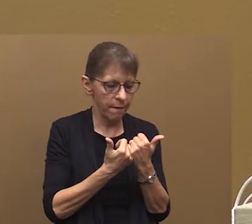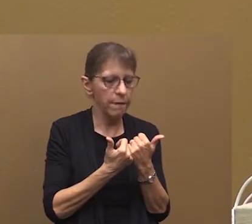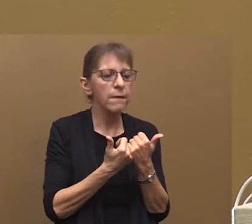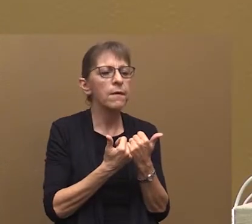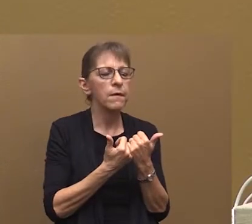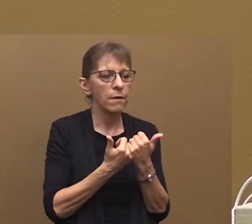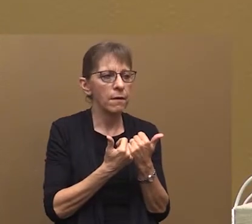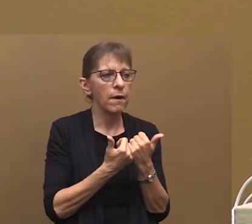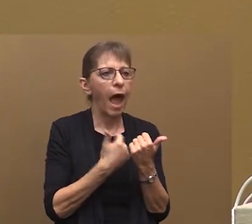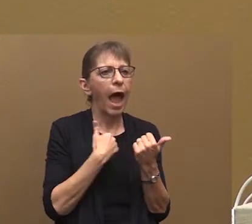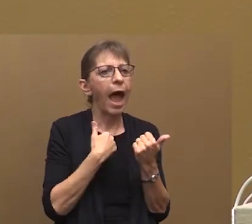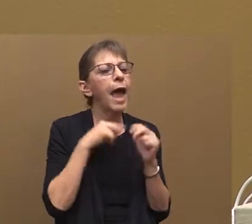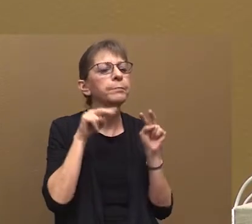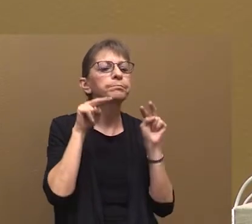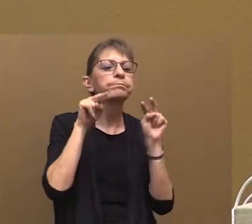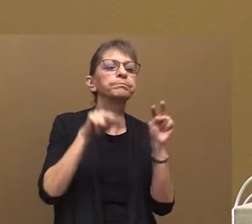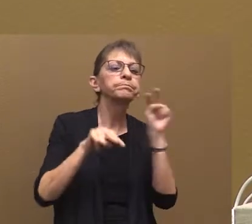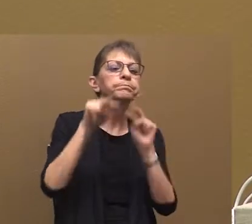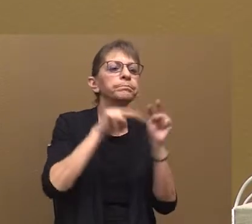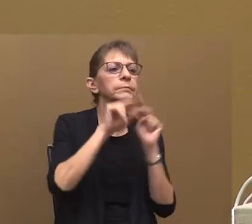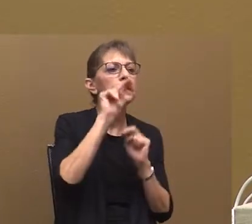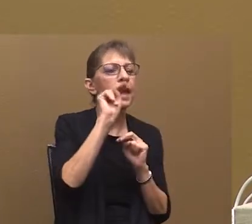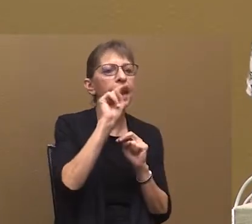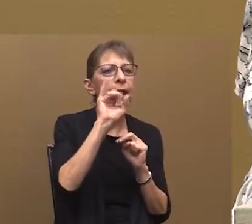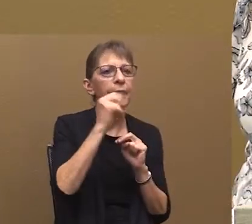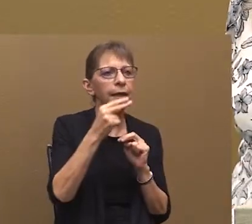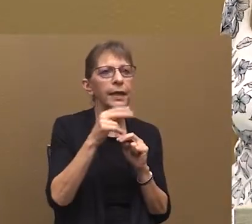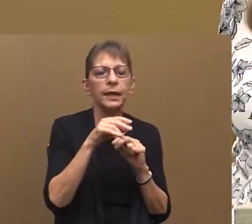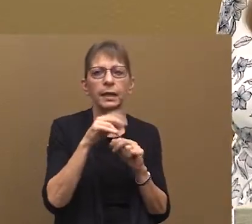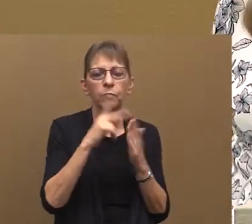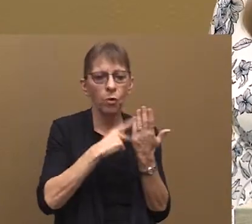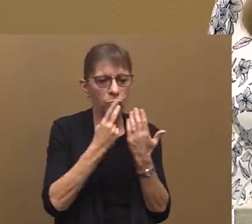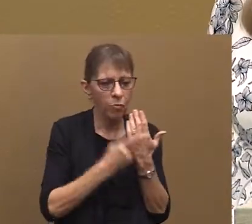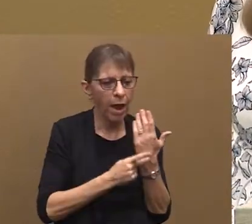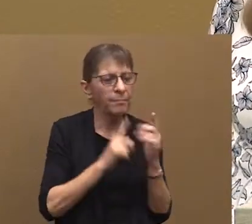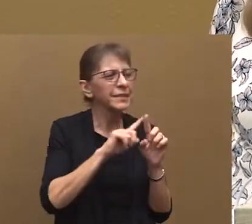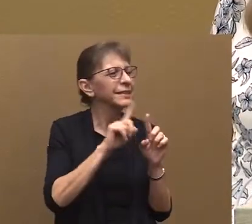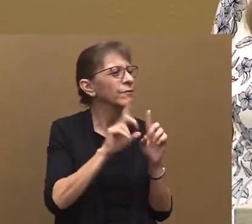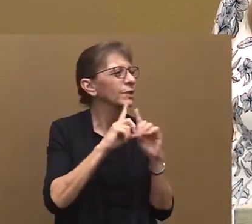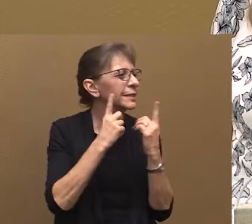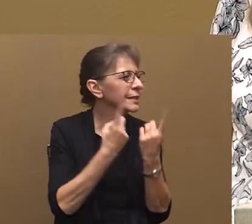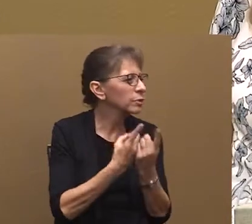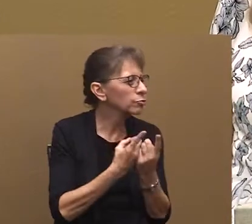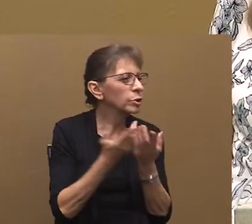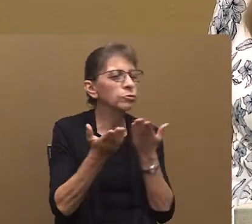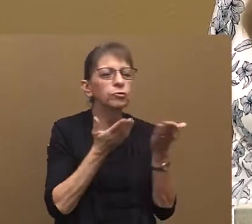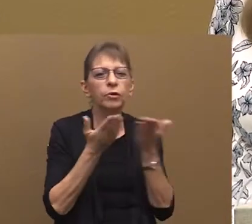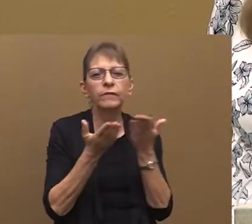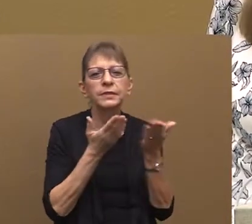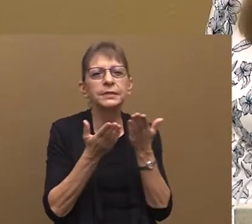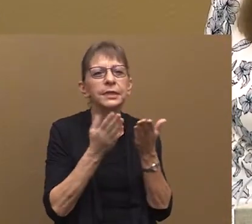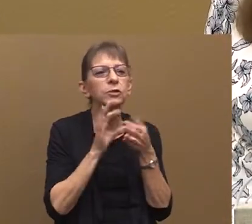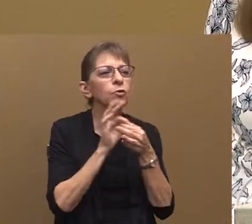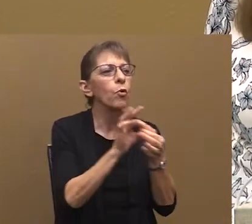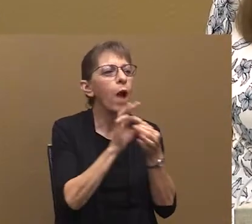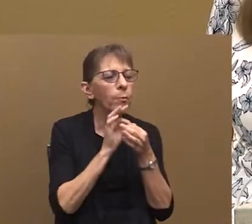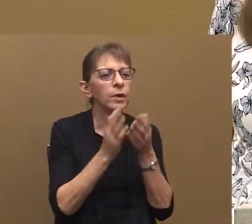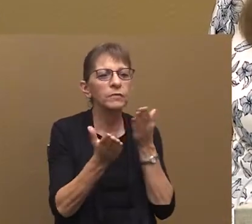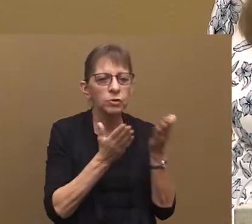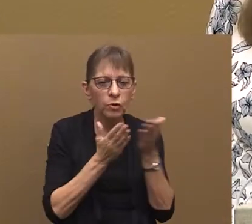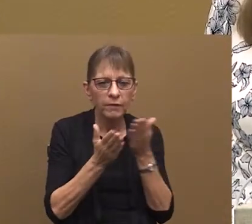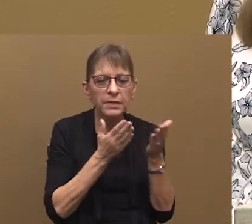Association, and I oversaw the NIA Deaf program, different district services,